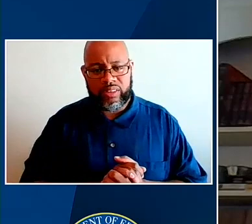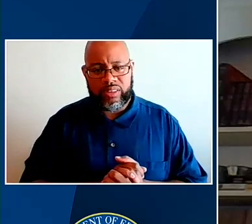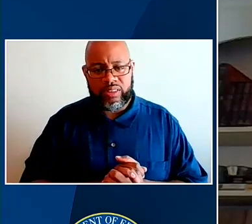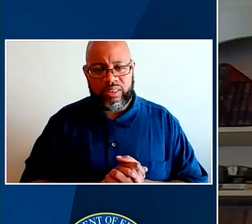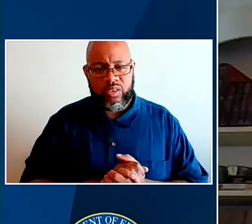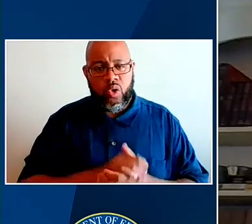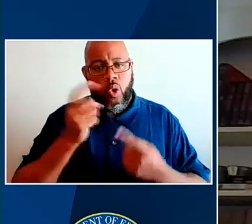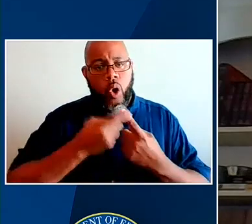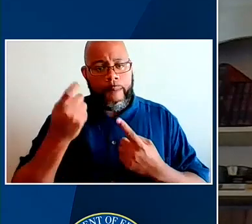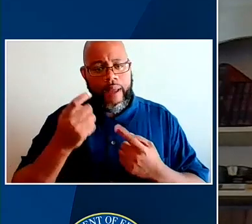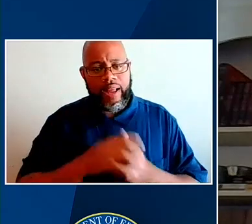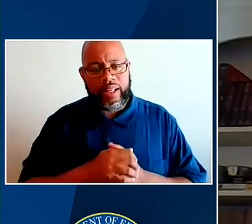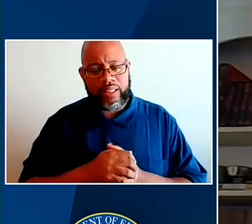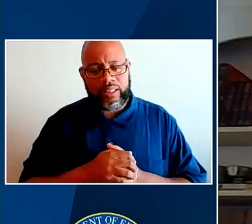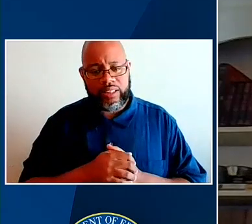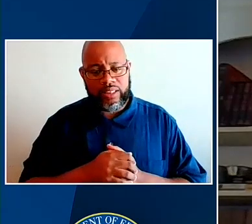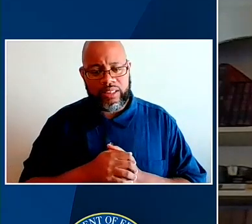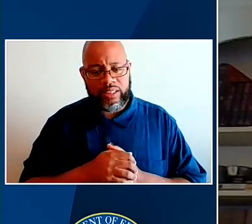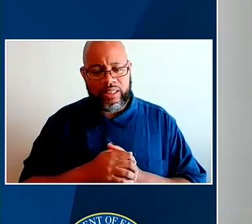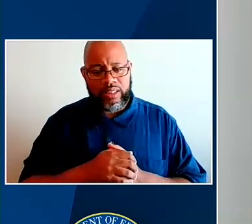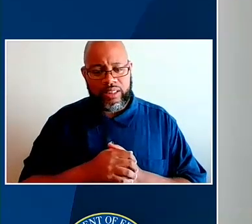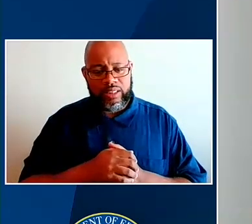automatically restore the fund.